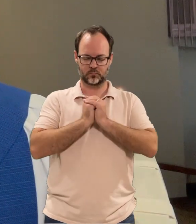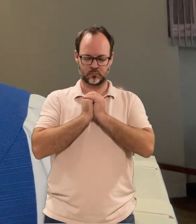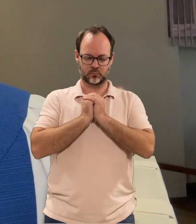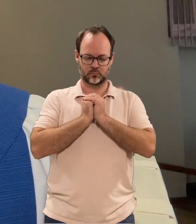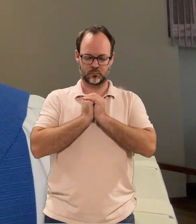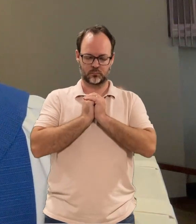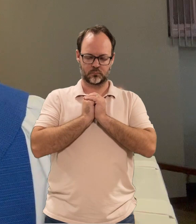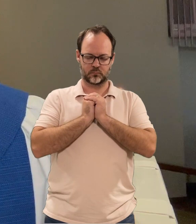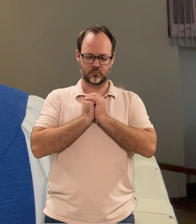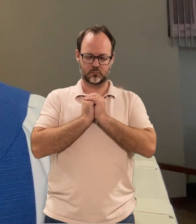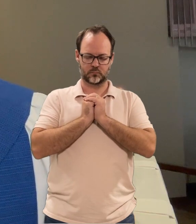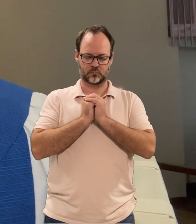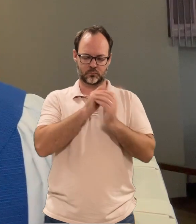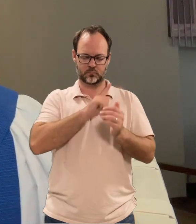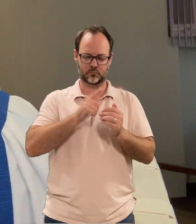We pray.